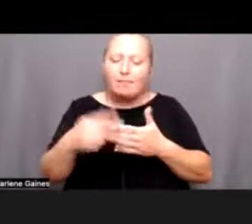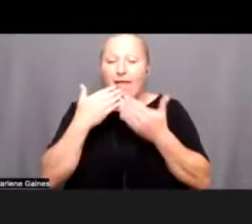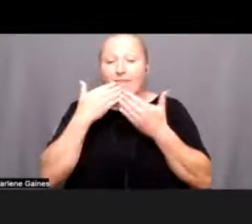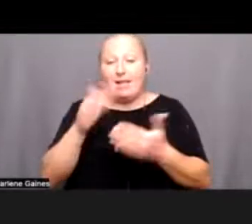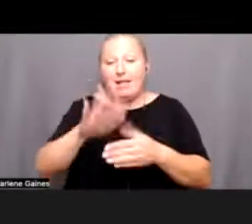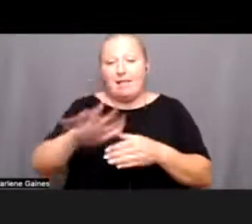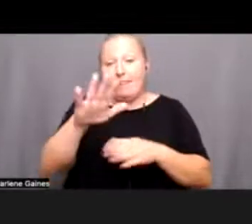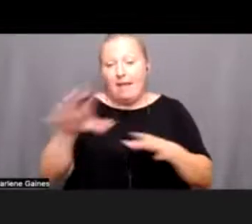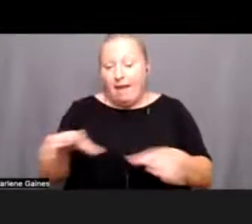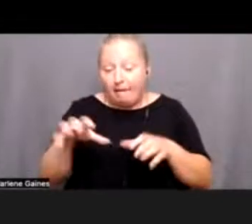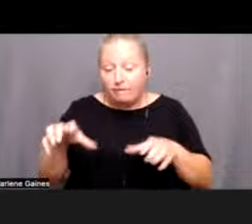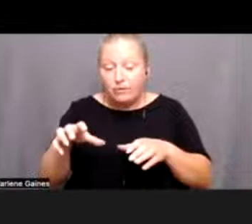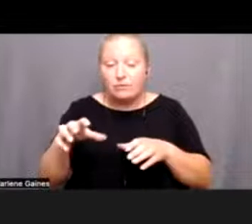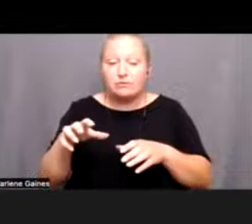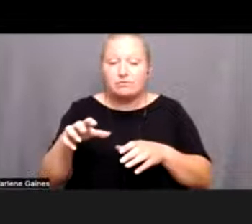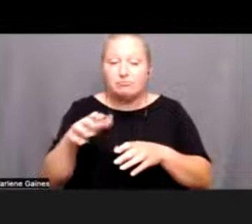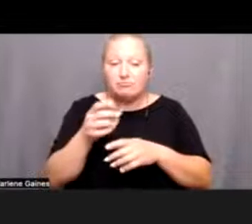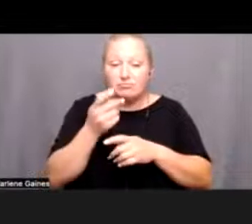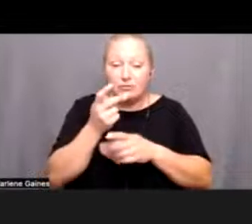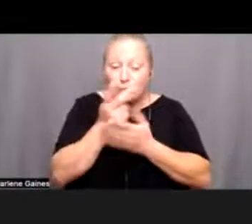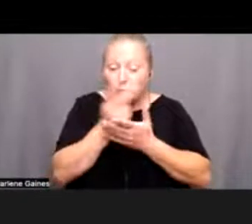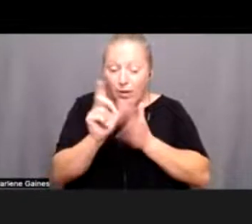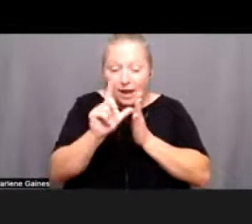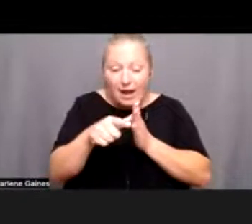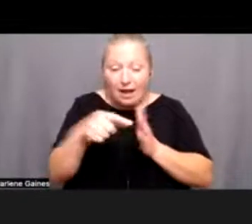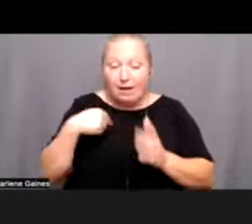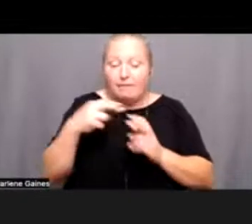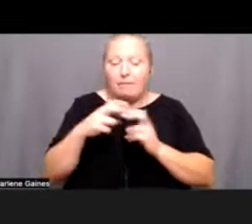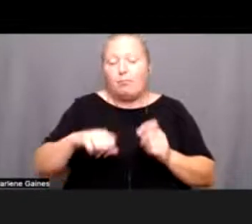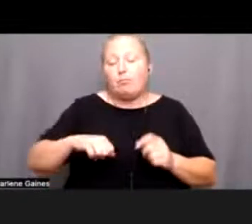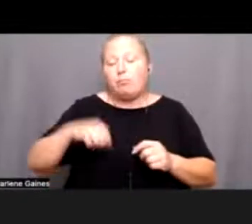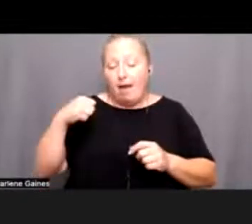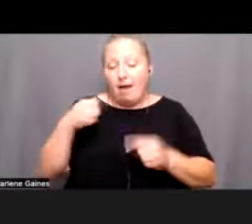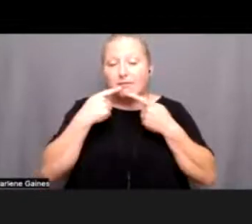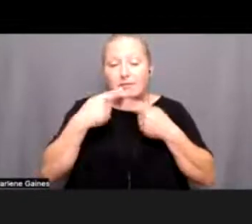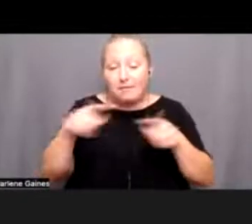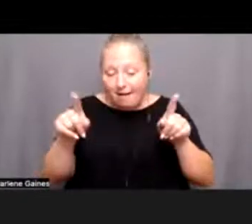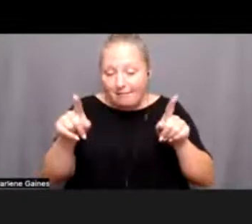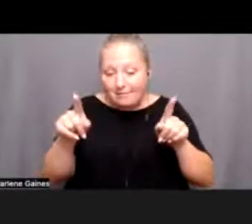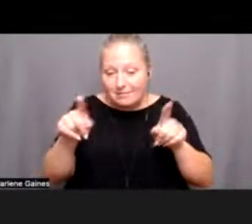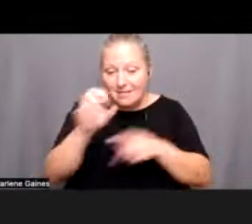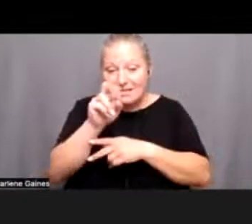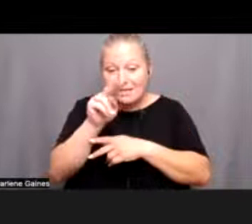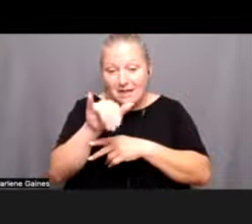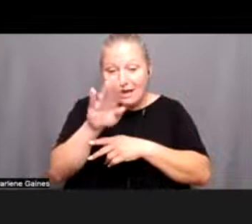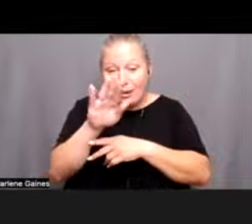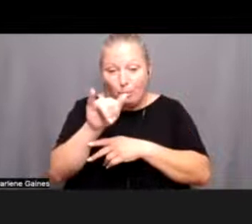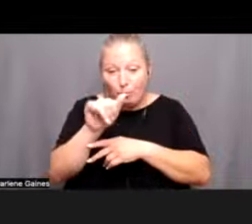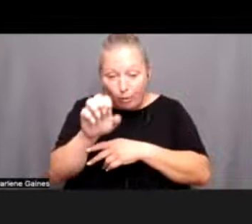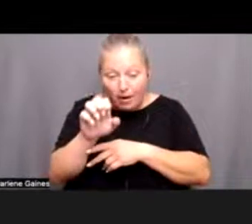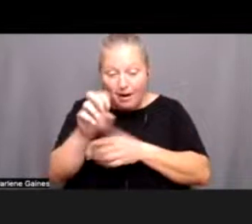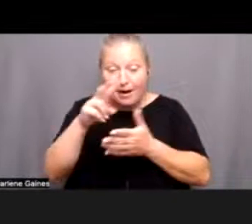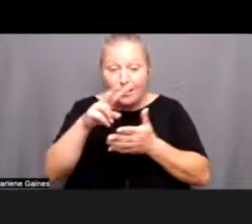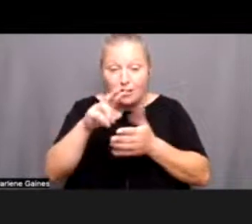their efforts, just a couple of weeks later, I'm proud to announce that the Sunnybray students went from reading